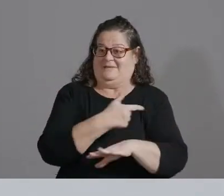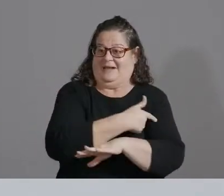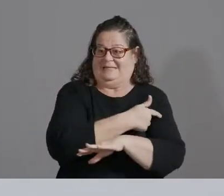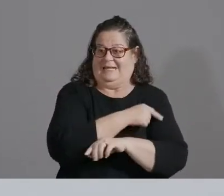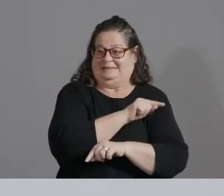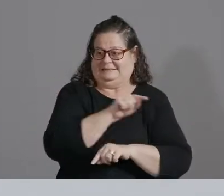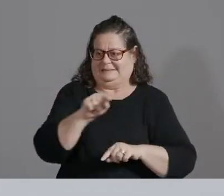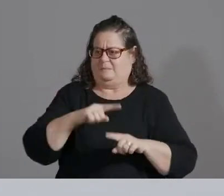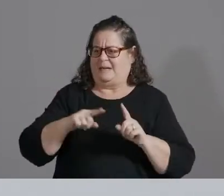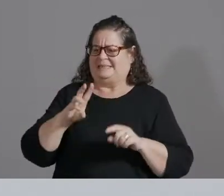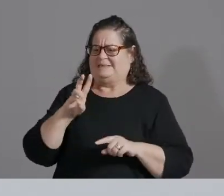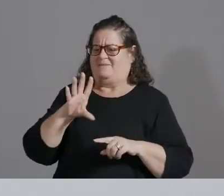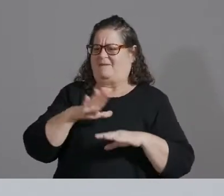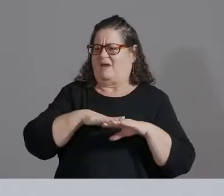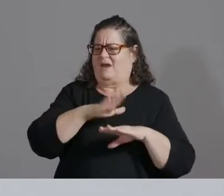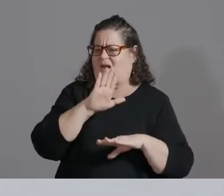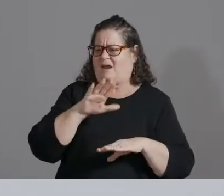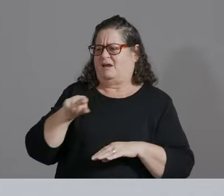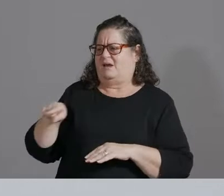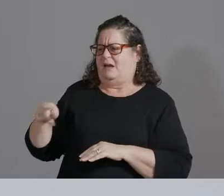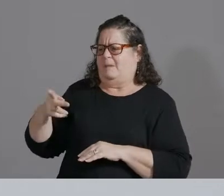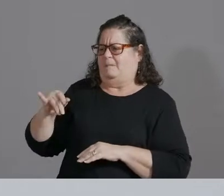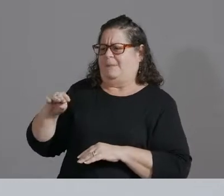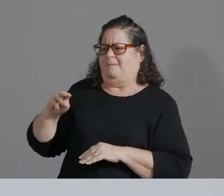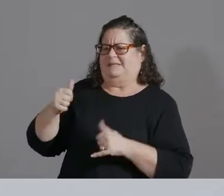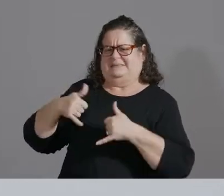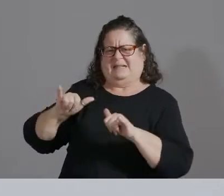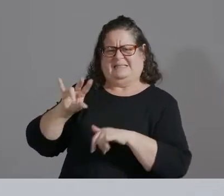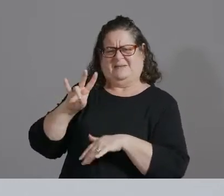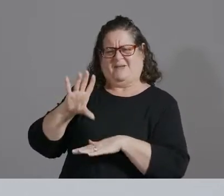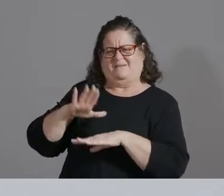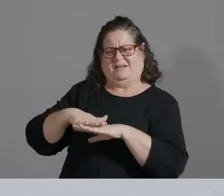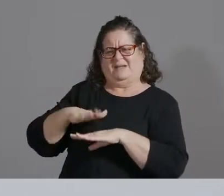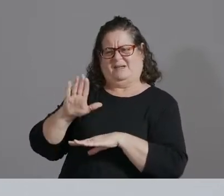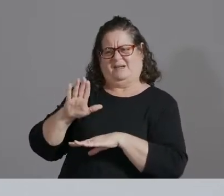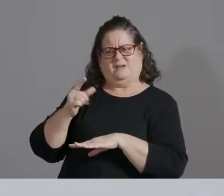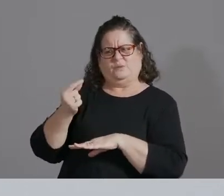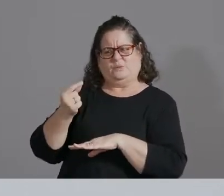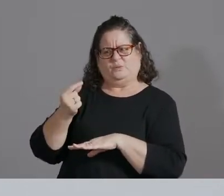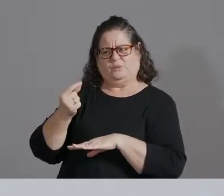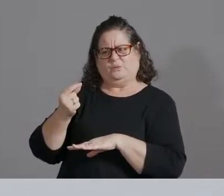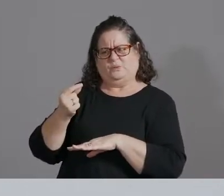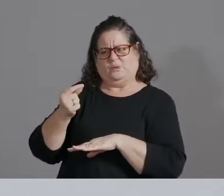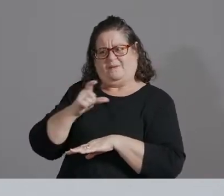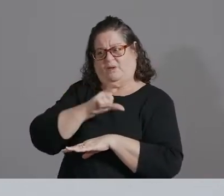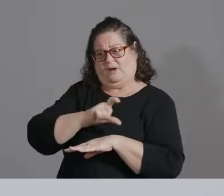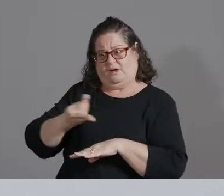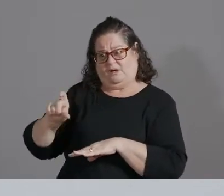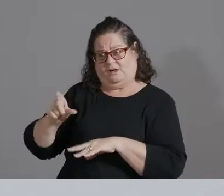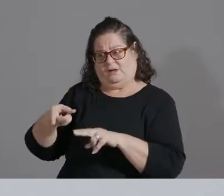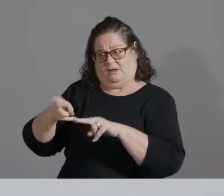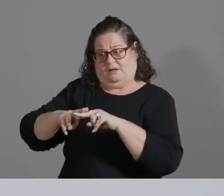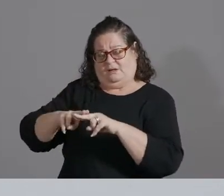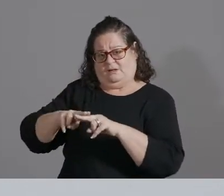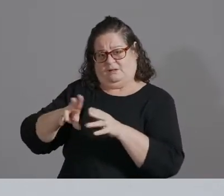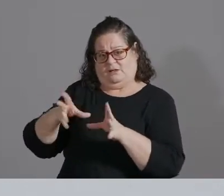that allocation go to Pima County? Will that allocation going to Pima County, will that increase to include those above 65? And